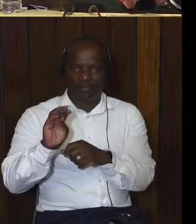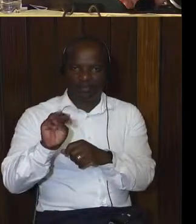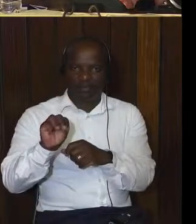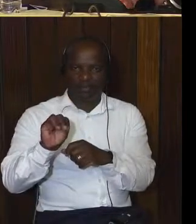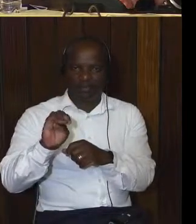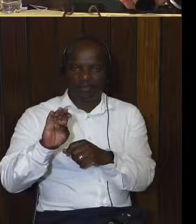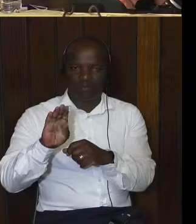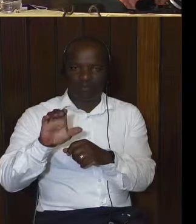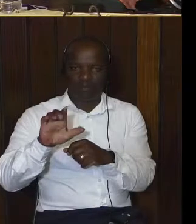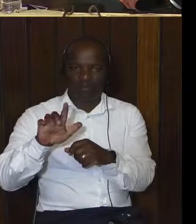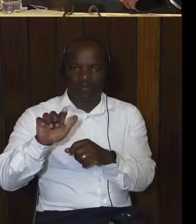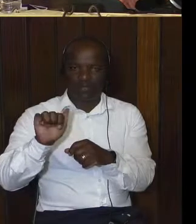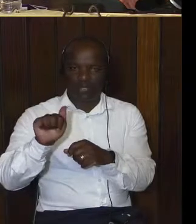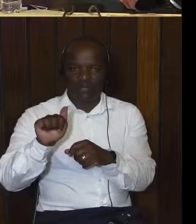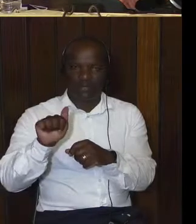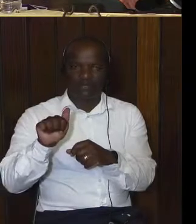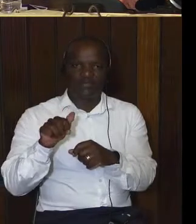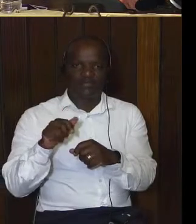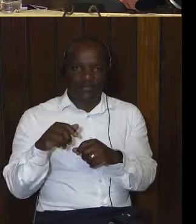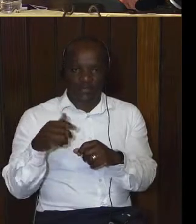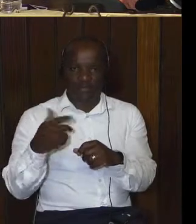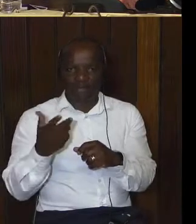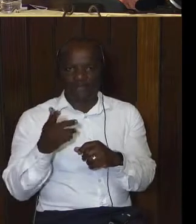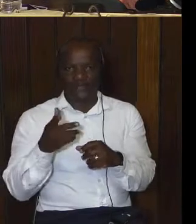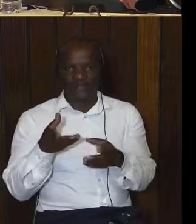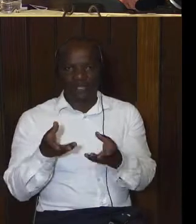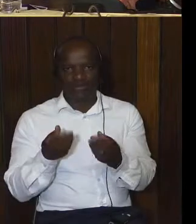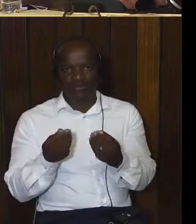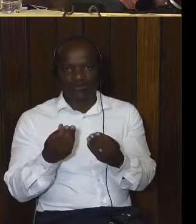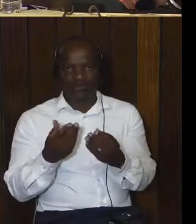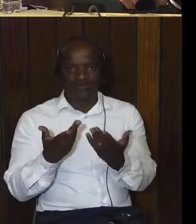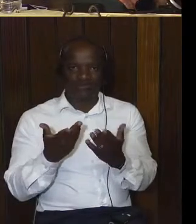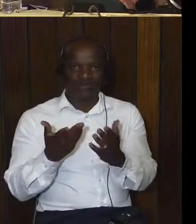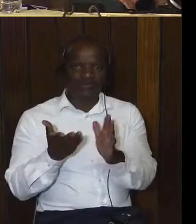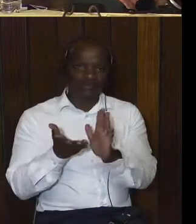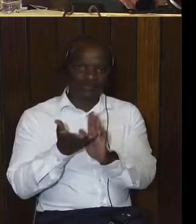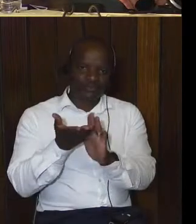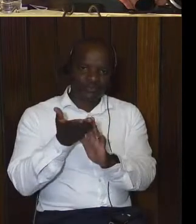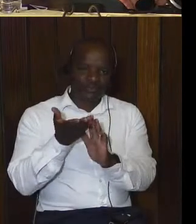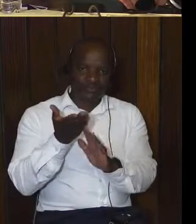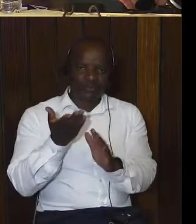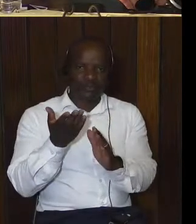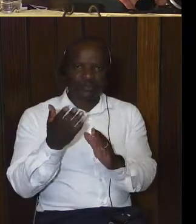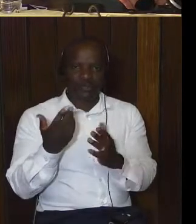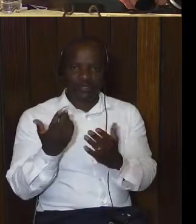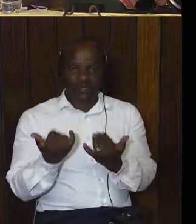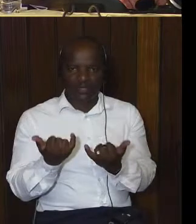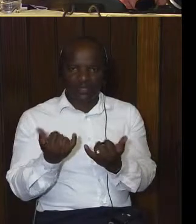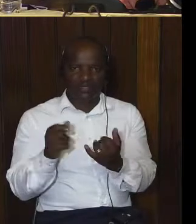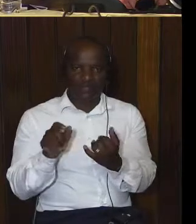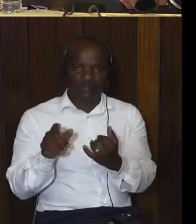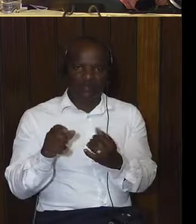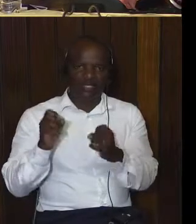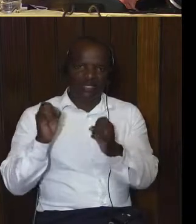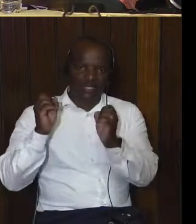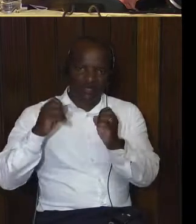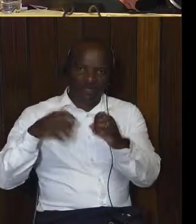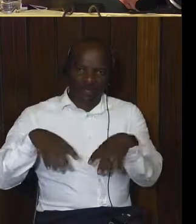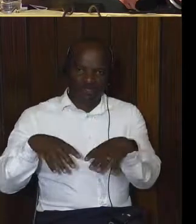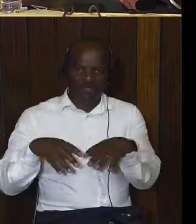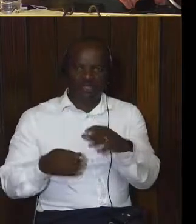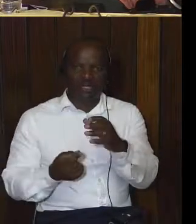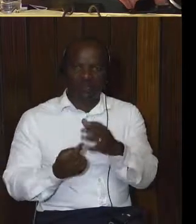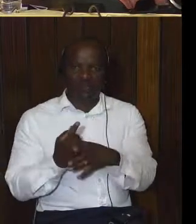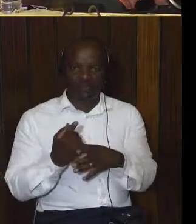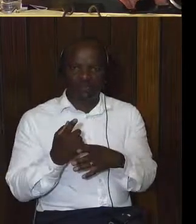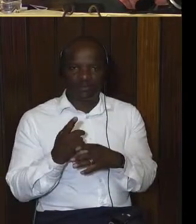as the HOD correctly identified, increases, and Bombela have to bear losses over and above that. In other words,